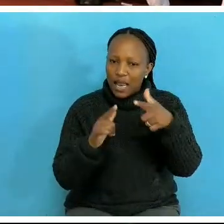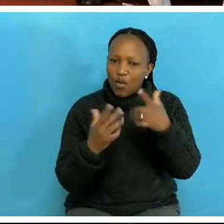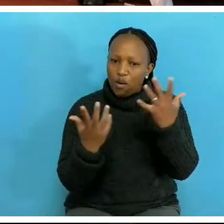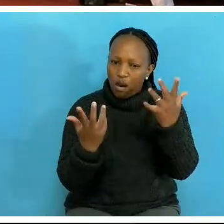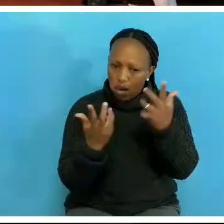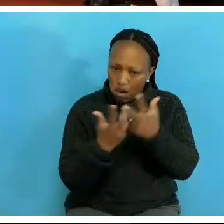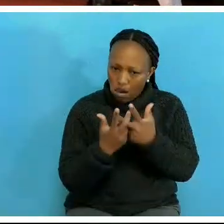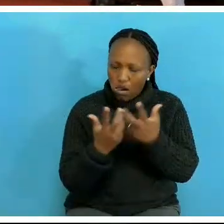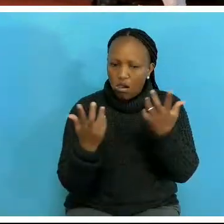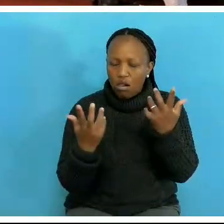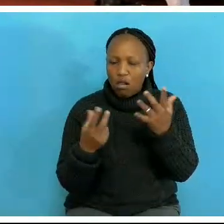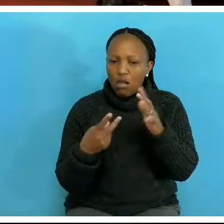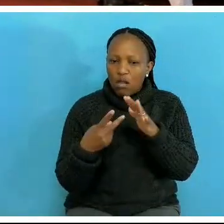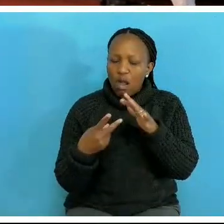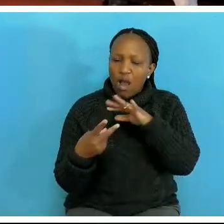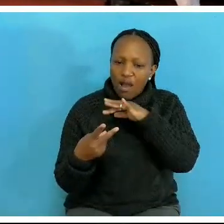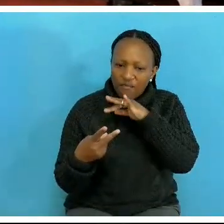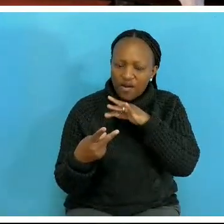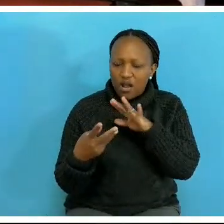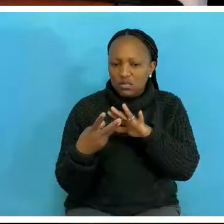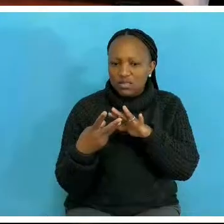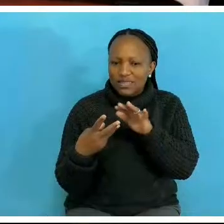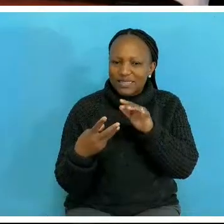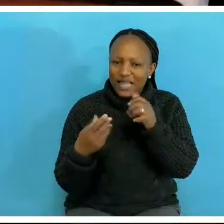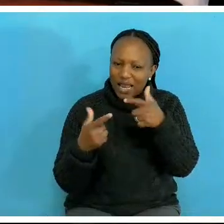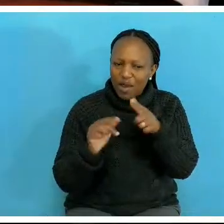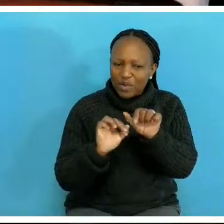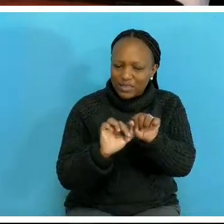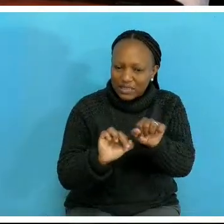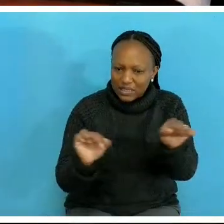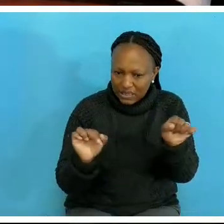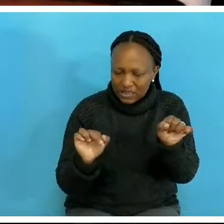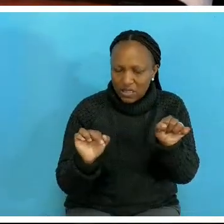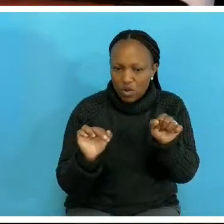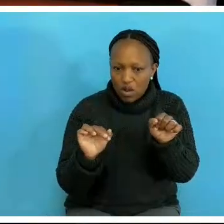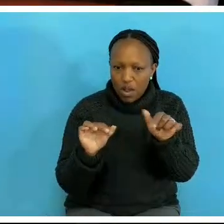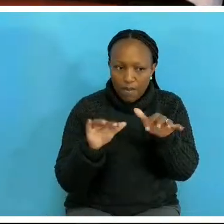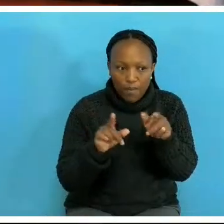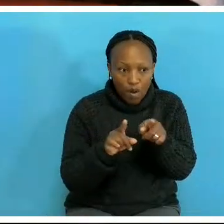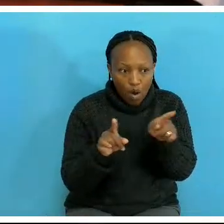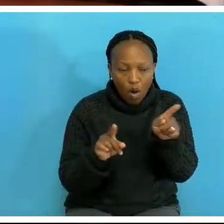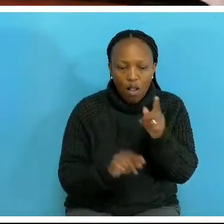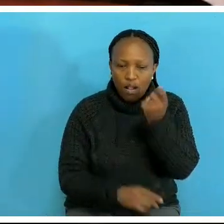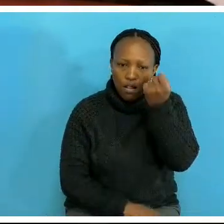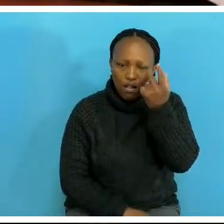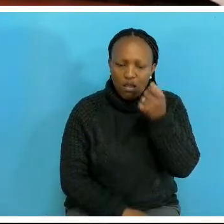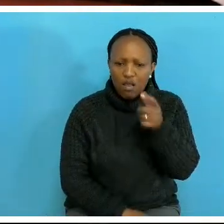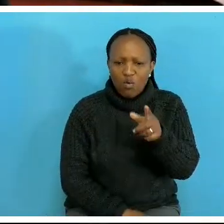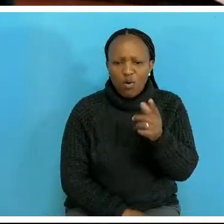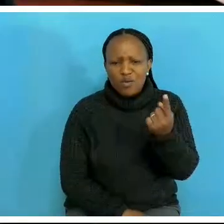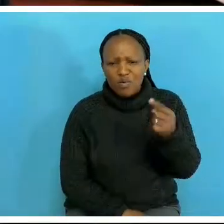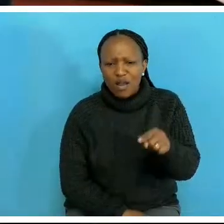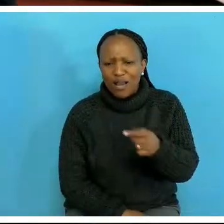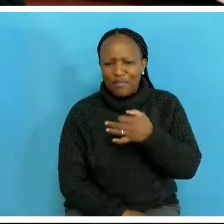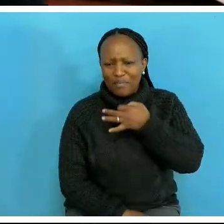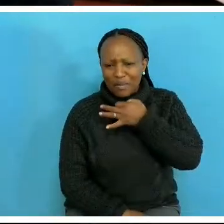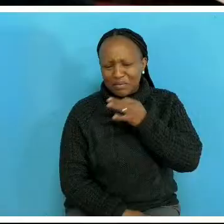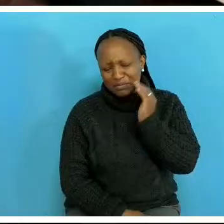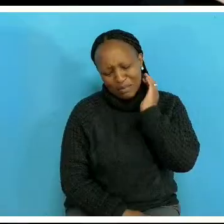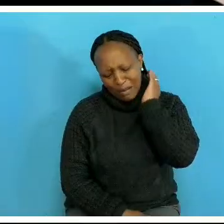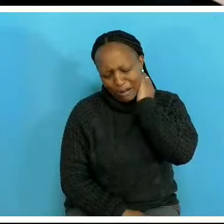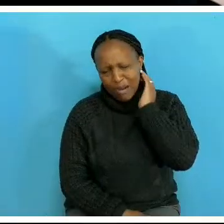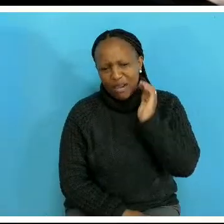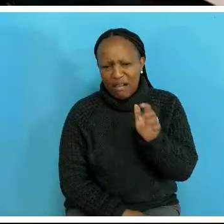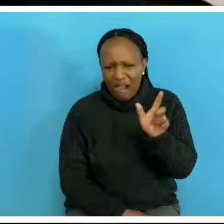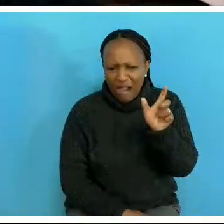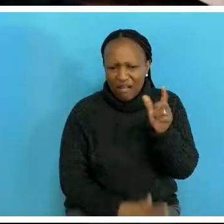Praat suiwer Afrikaans, praat 'n taal wat ons mense kan verstaan. Don't come with your big English words and tell us, yeah,